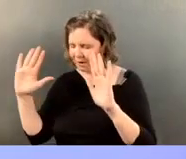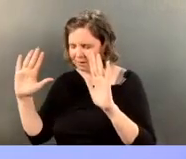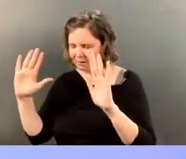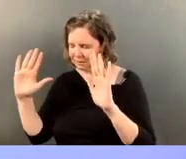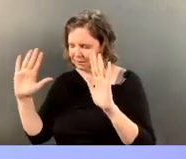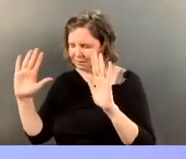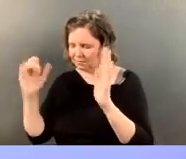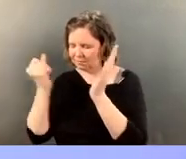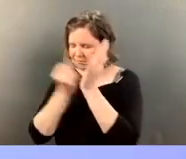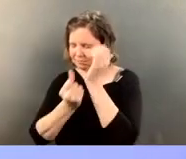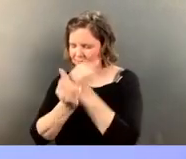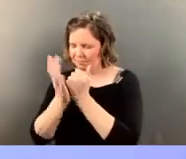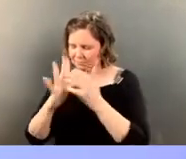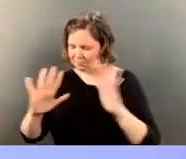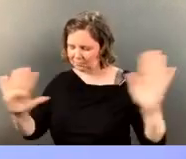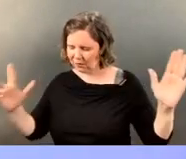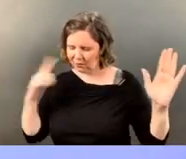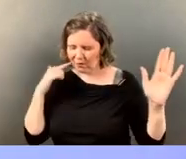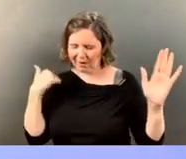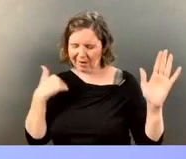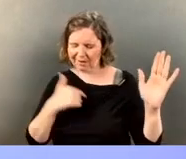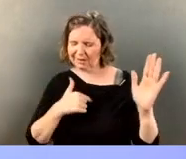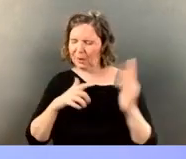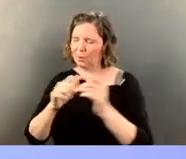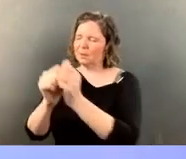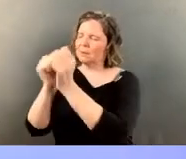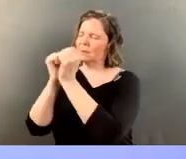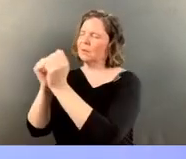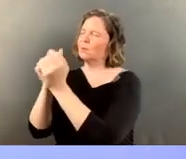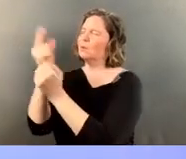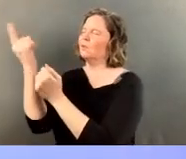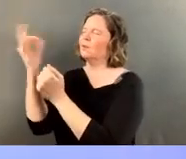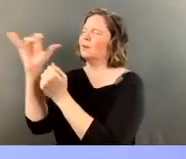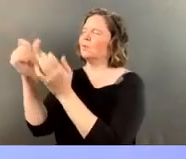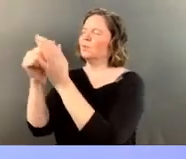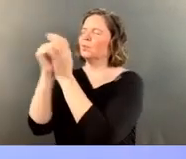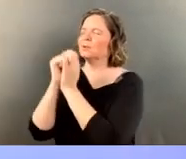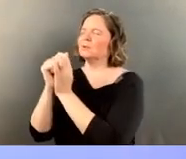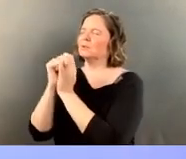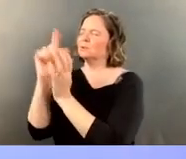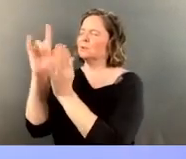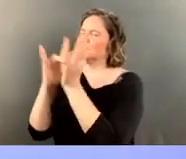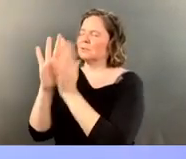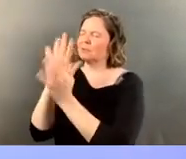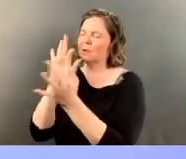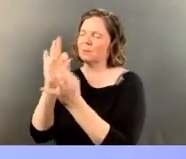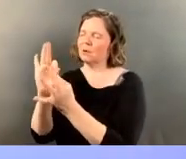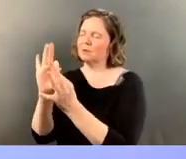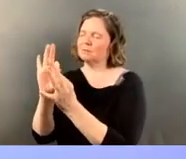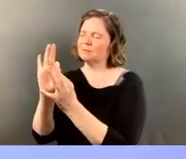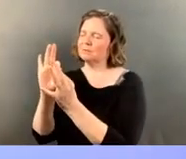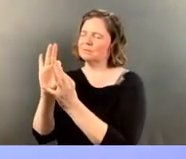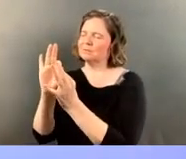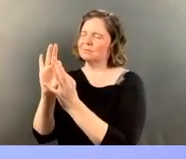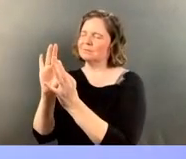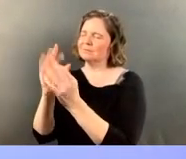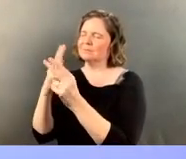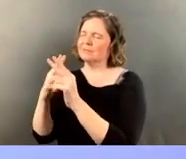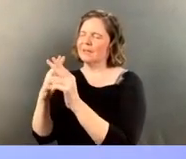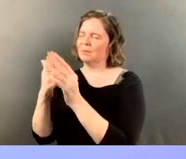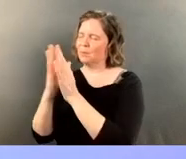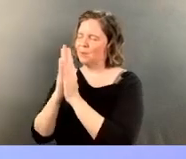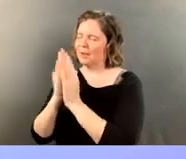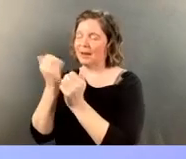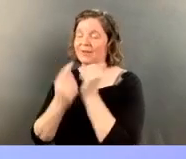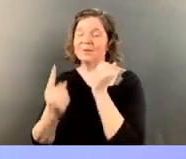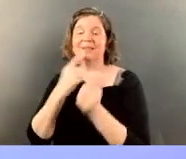made for us so that we can be with you forever. We worship you, Jesus. It's in your perfect and matchless name that we all pray. And everybody